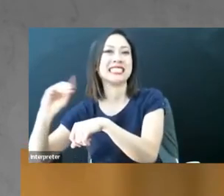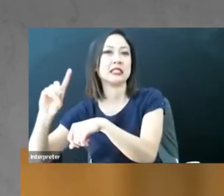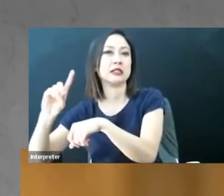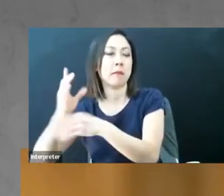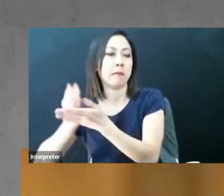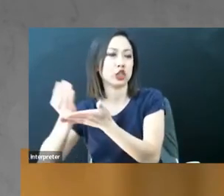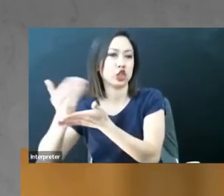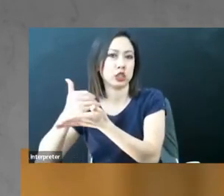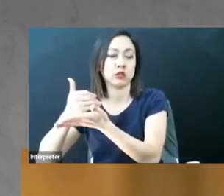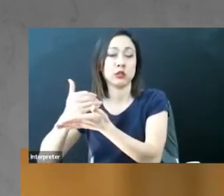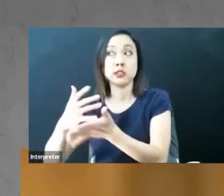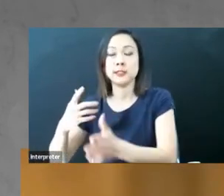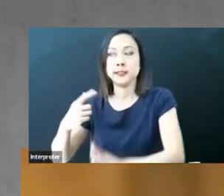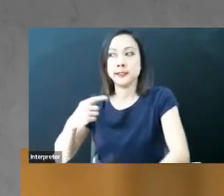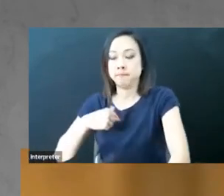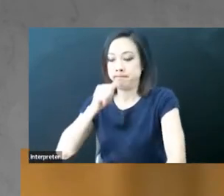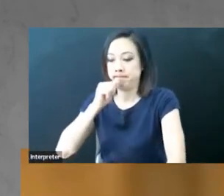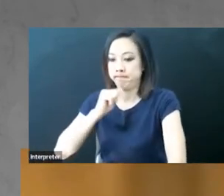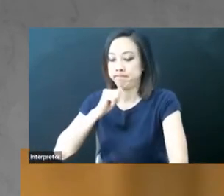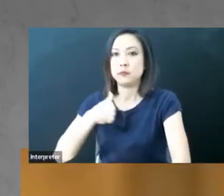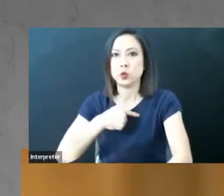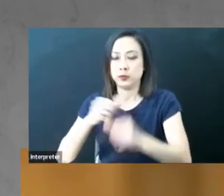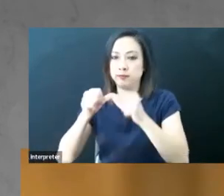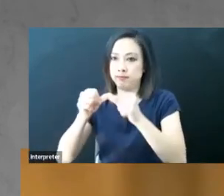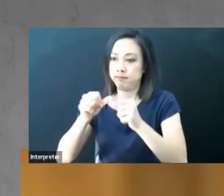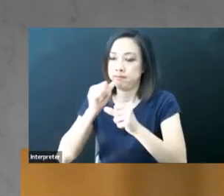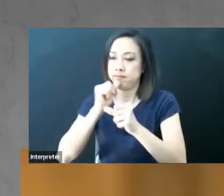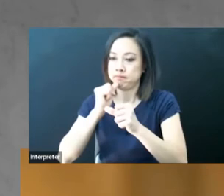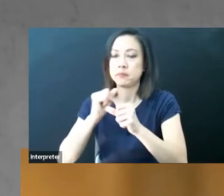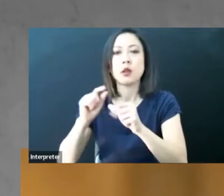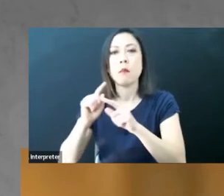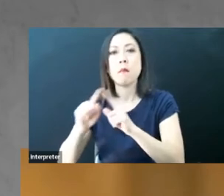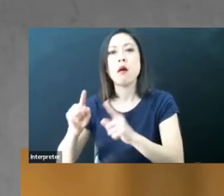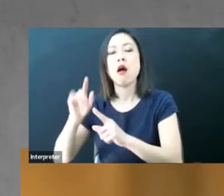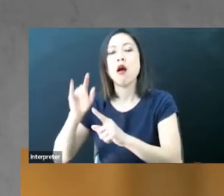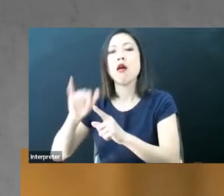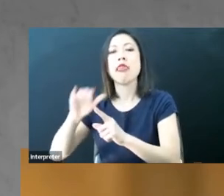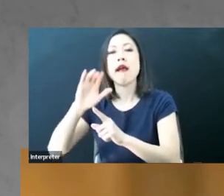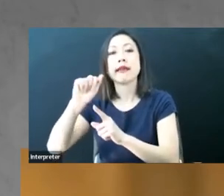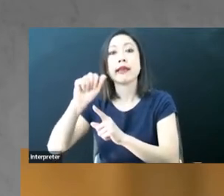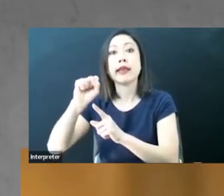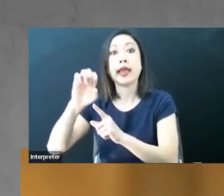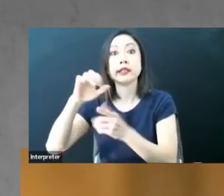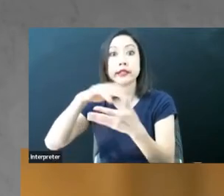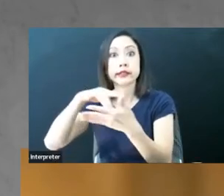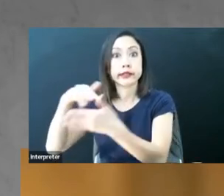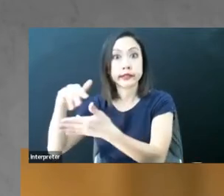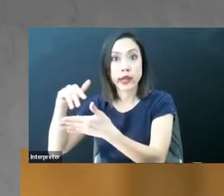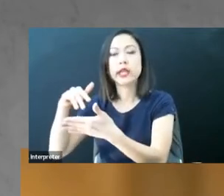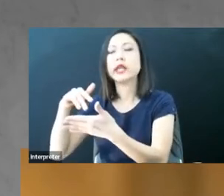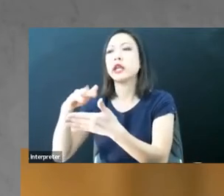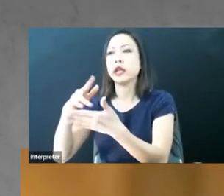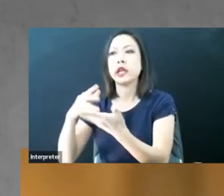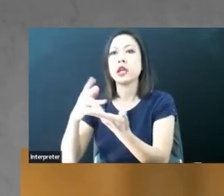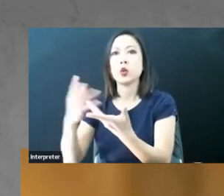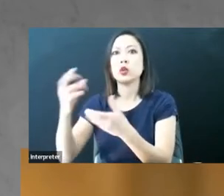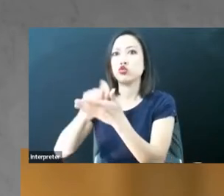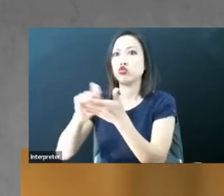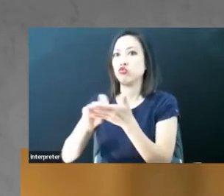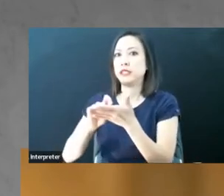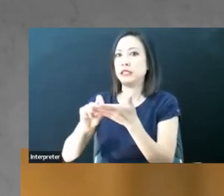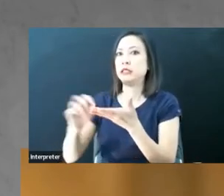learned that R&D budget was about the sensor razor. The case study was written up in the book, From Good to Great, because